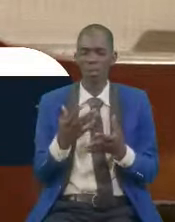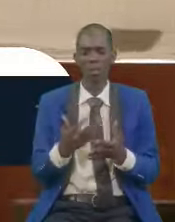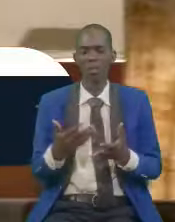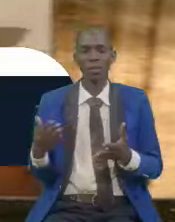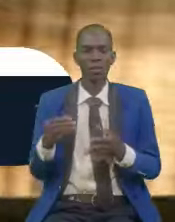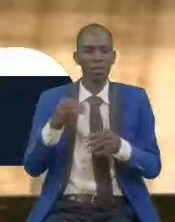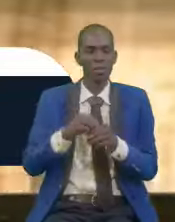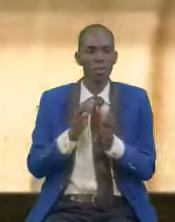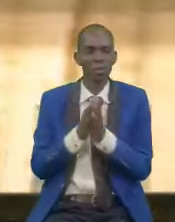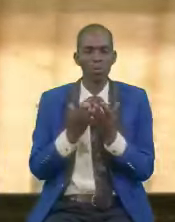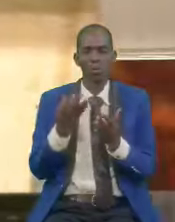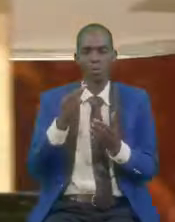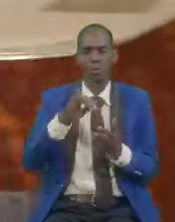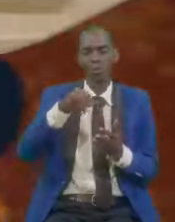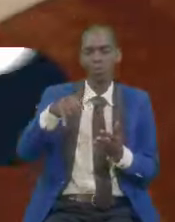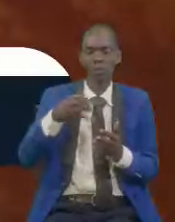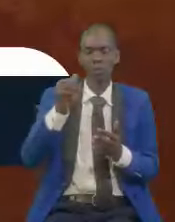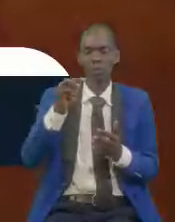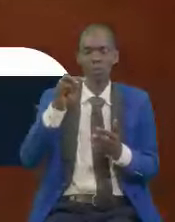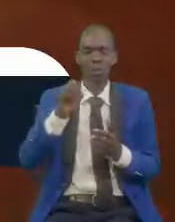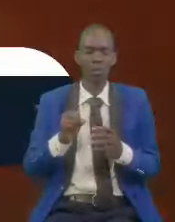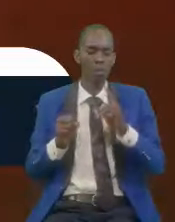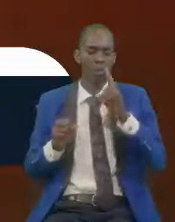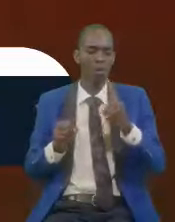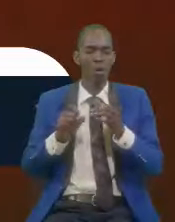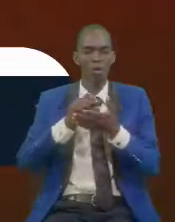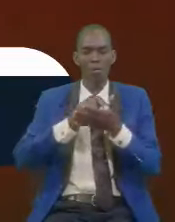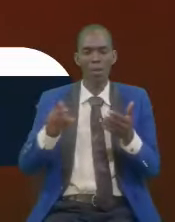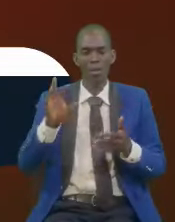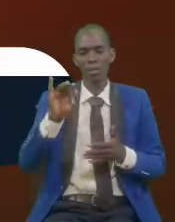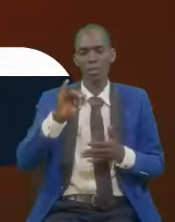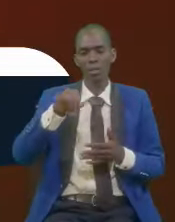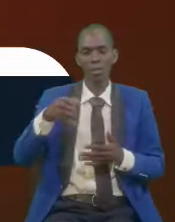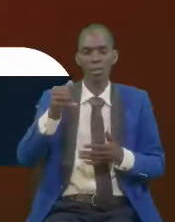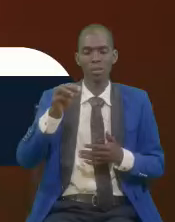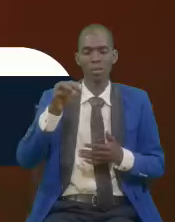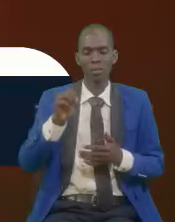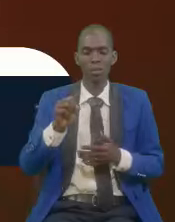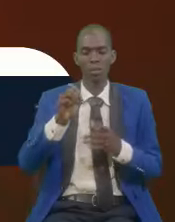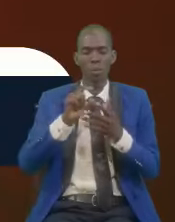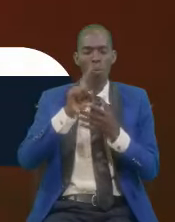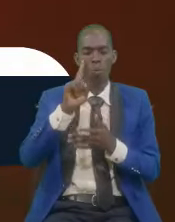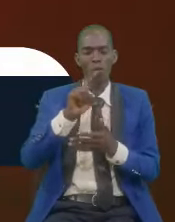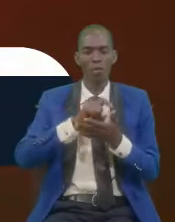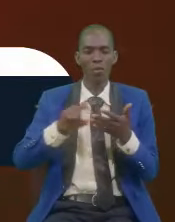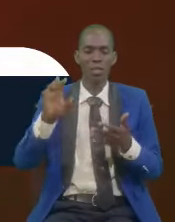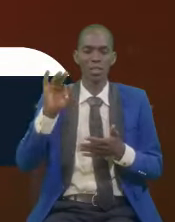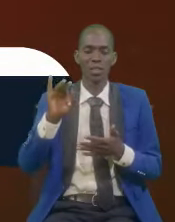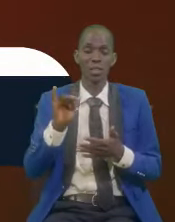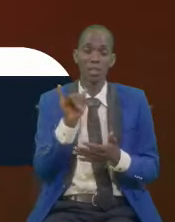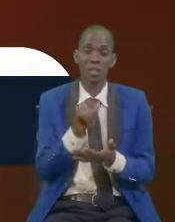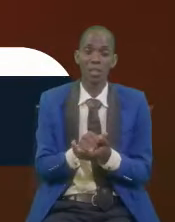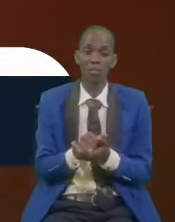in James chapter 1, verse 19. James 1, 19.